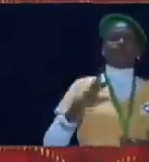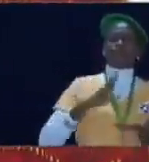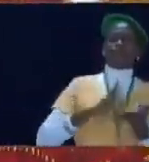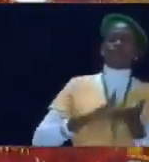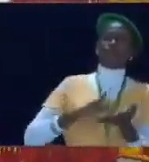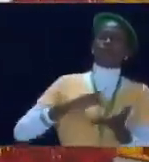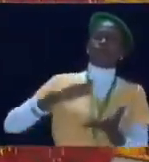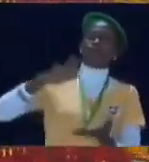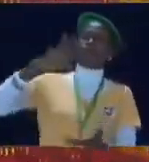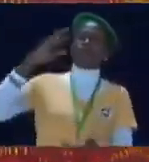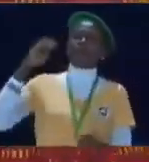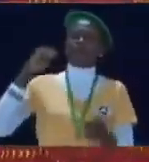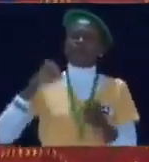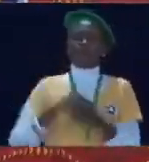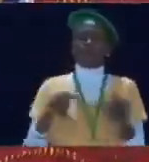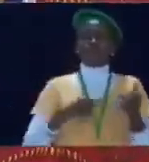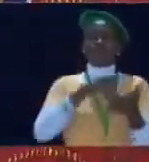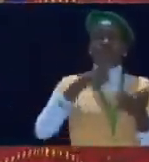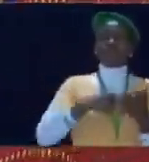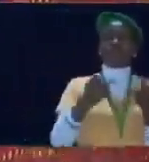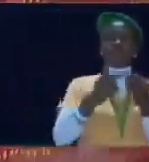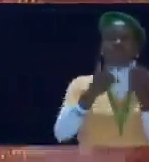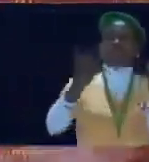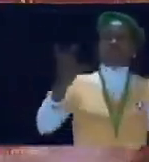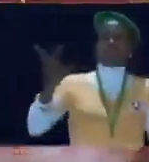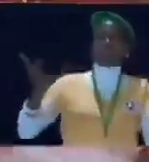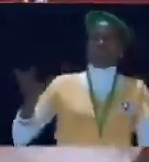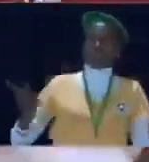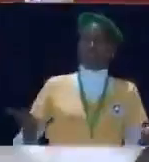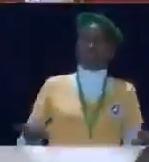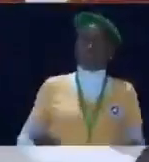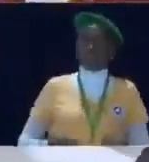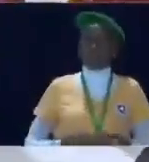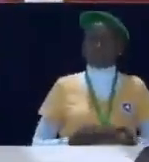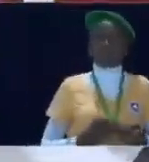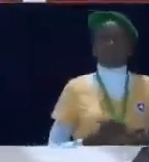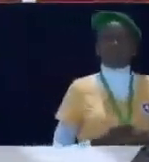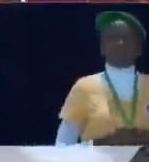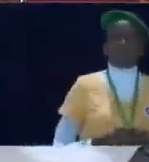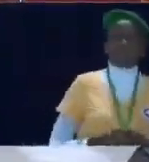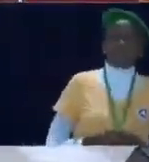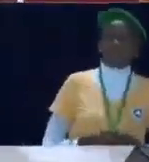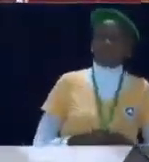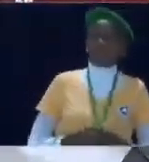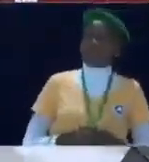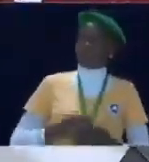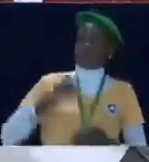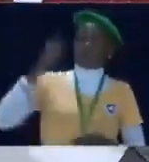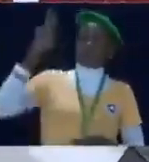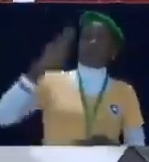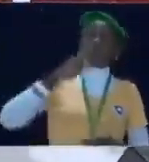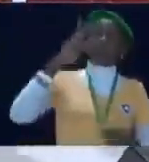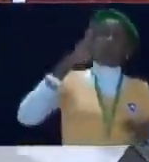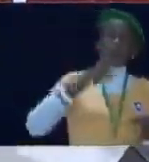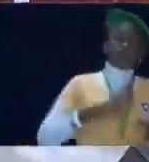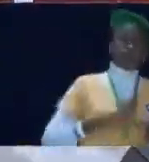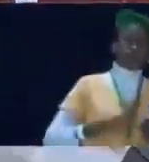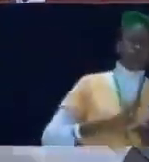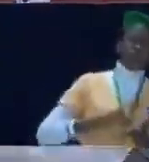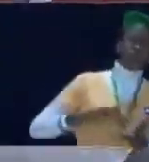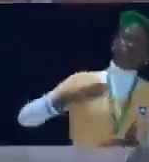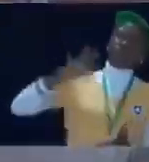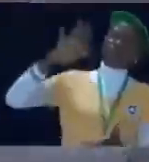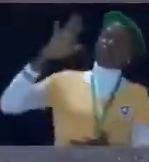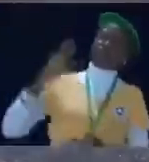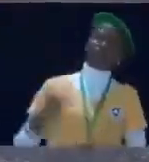so glorious in this place. You are glorious, you